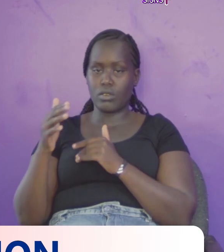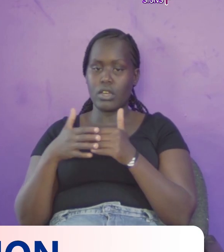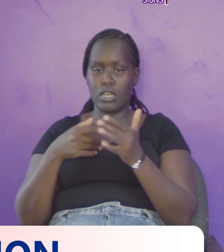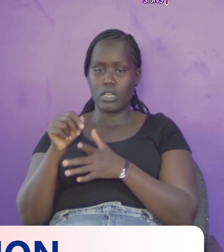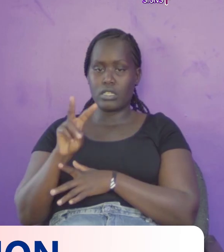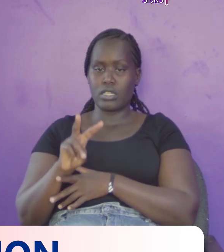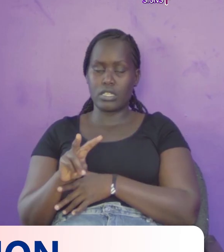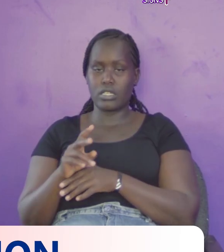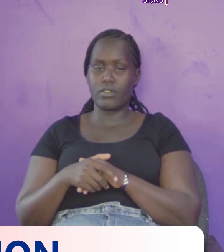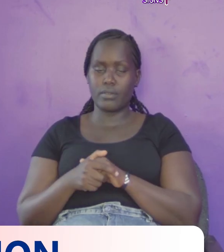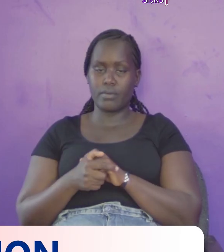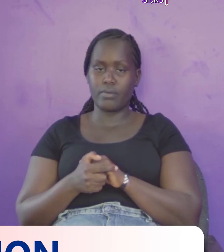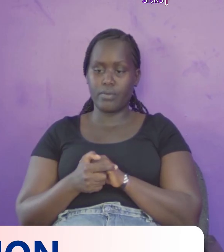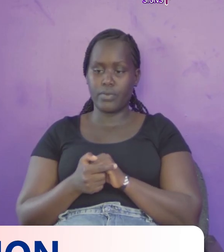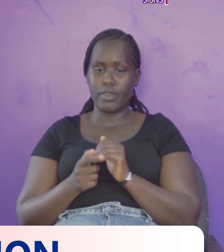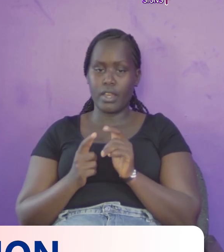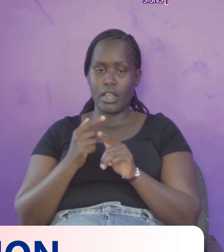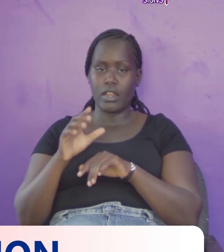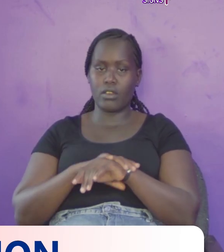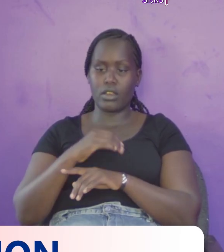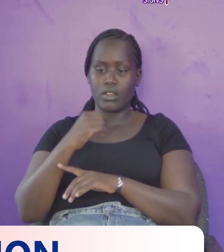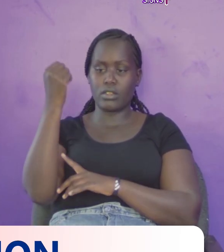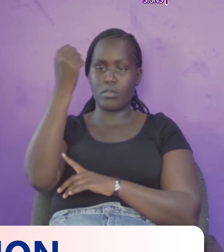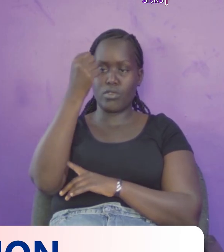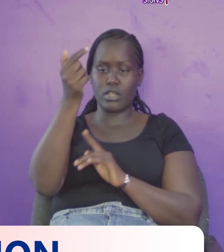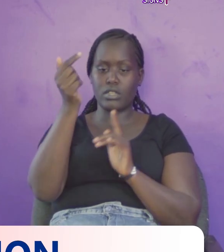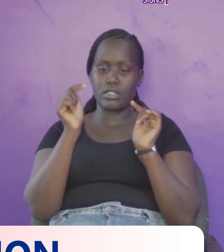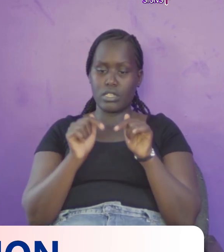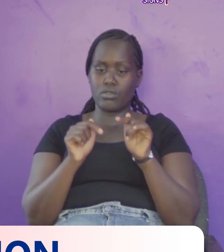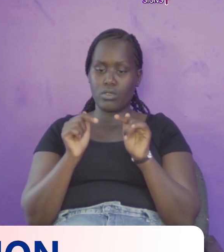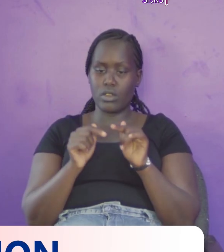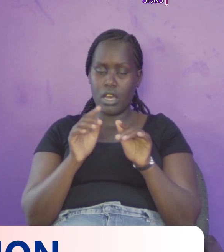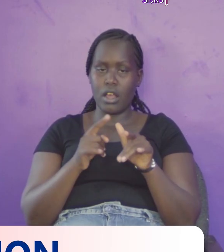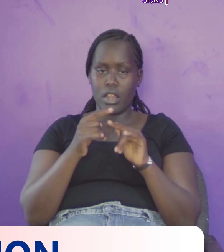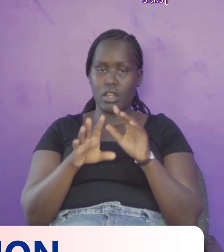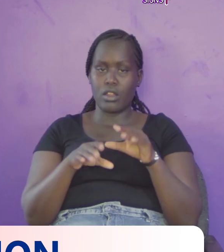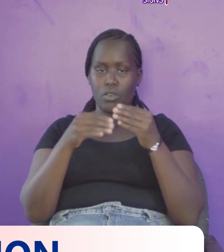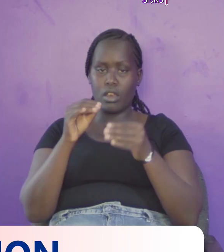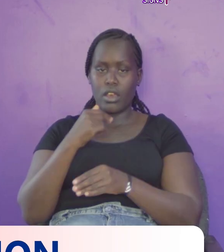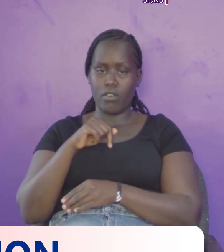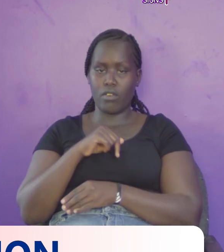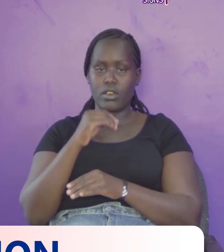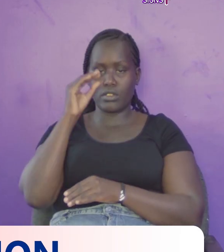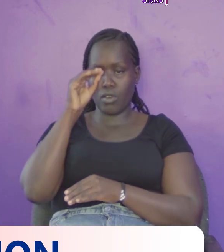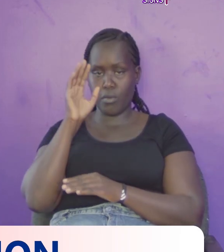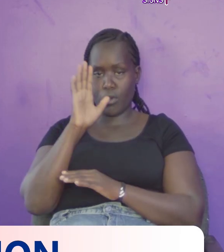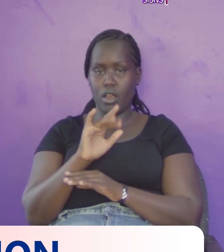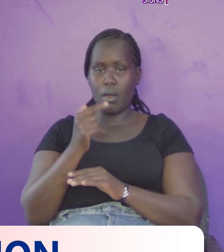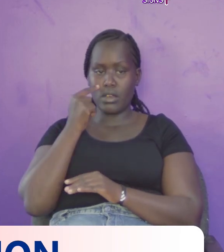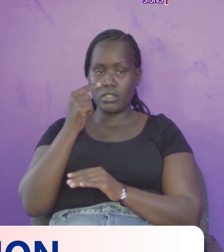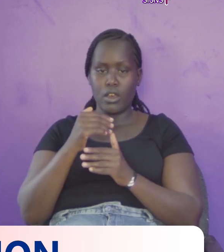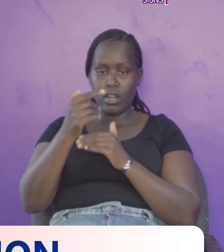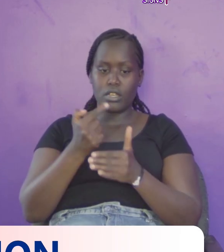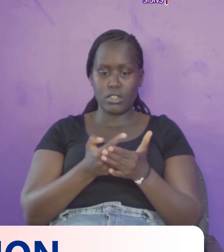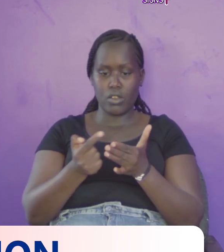TV playlists, and then you get Politics Today, and give us your views. See you next week. We have